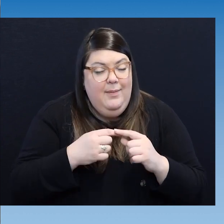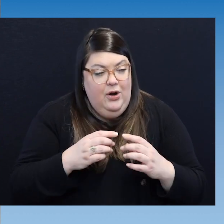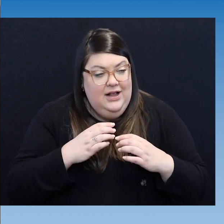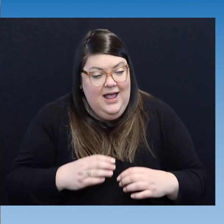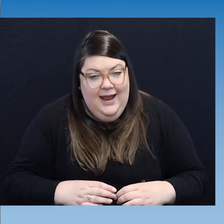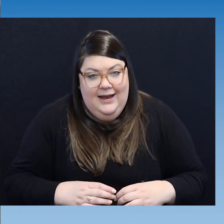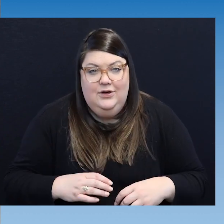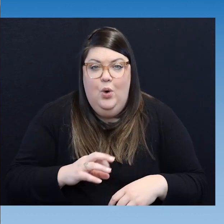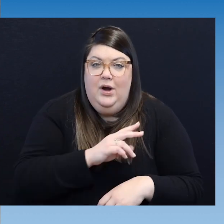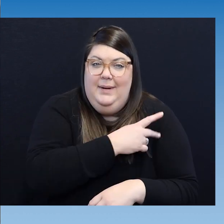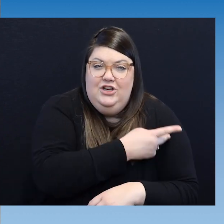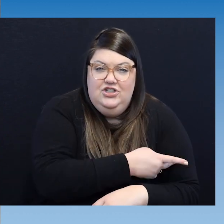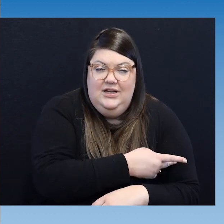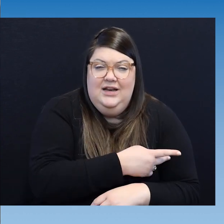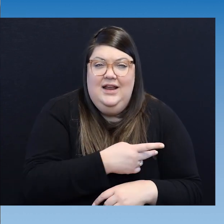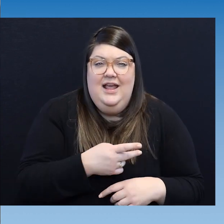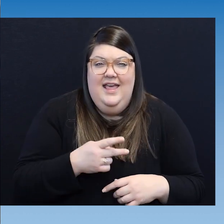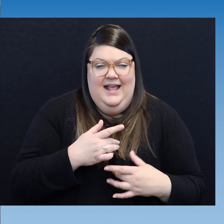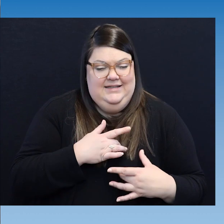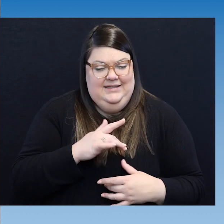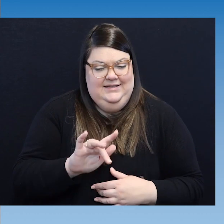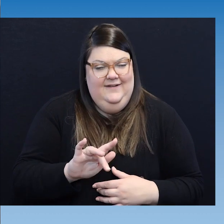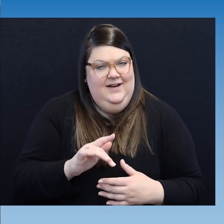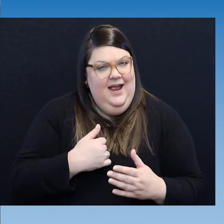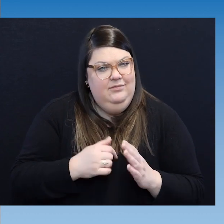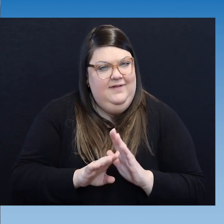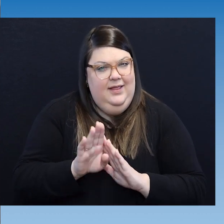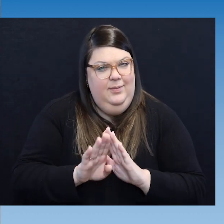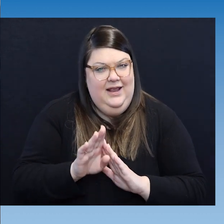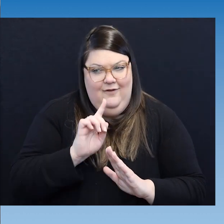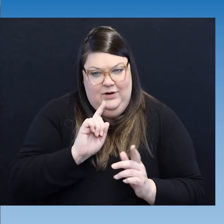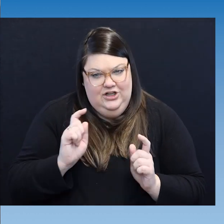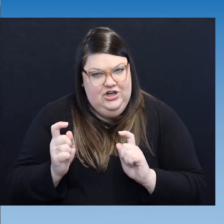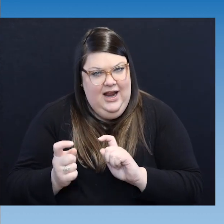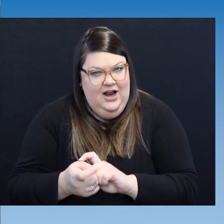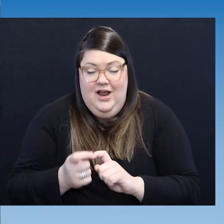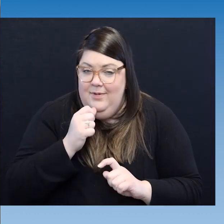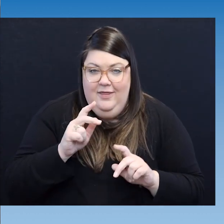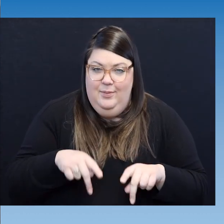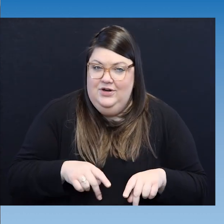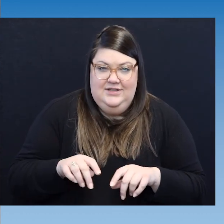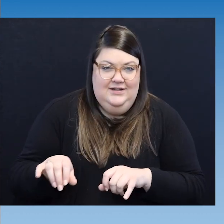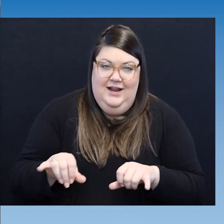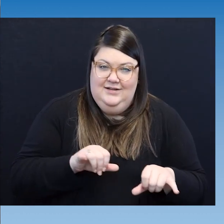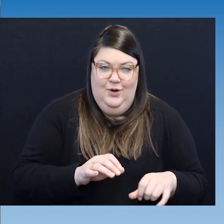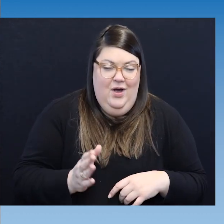a client or a patient and that sensitivity, it helps me to develop. And I have really changed. I'm not the person that I